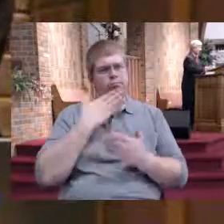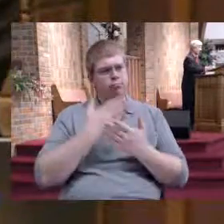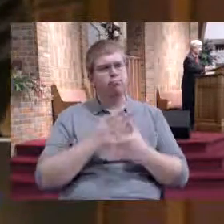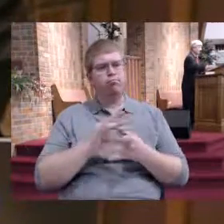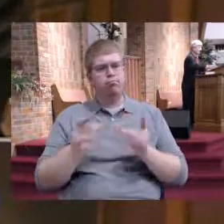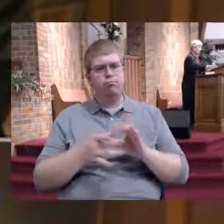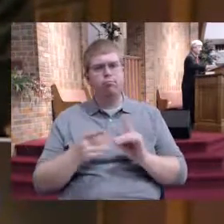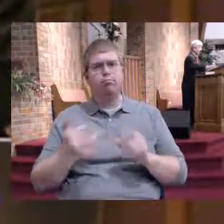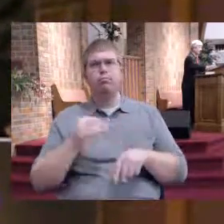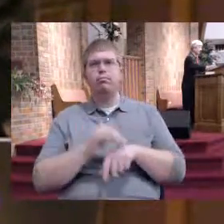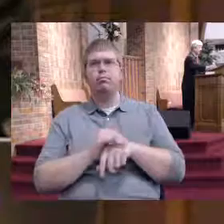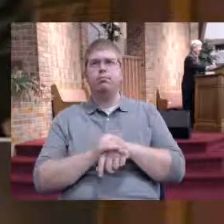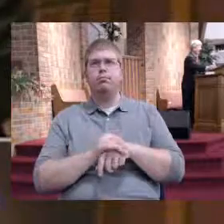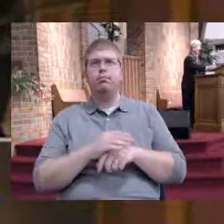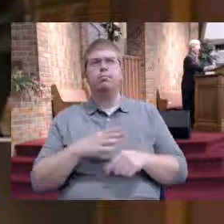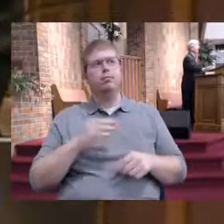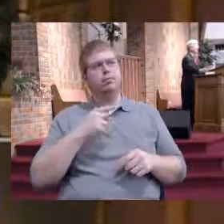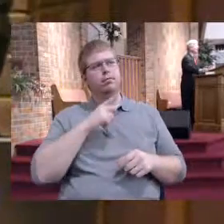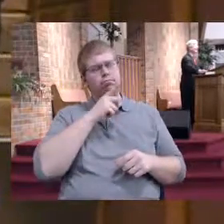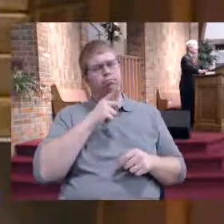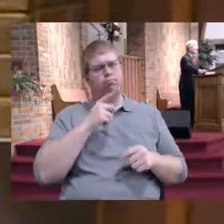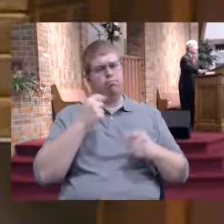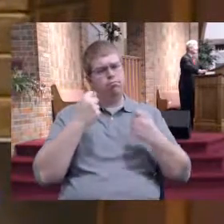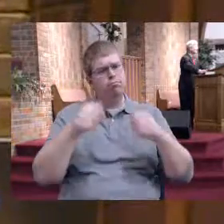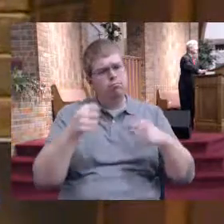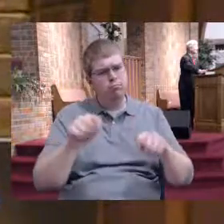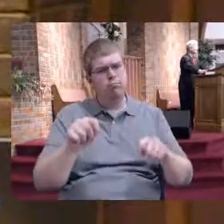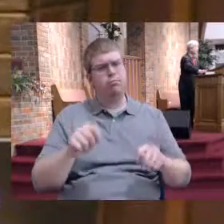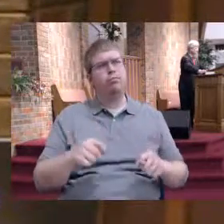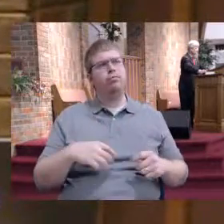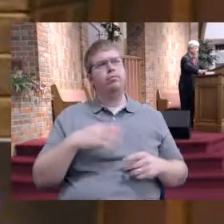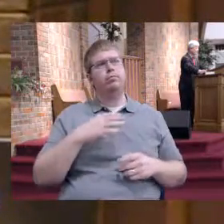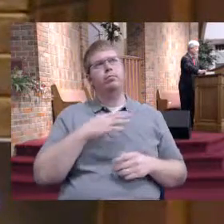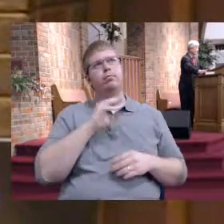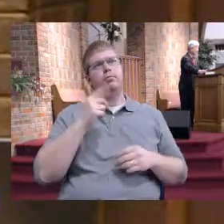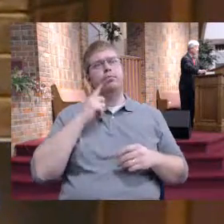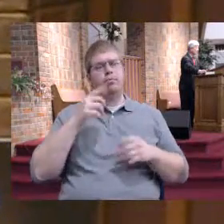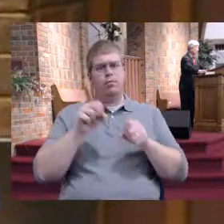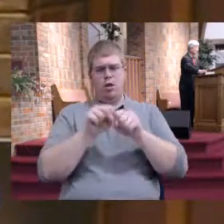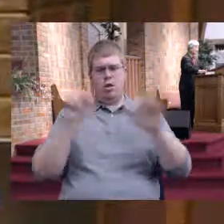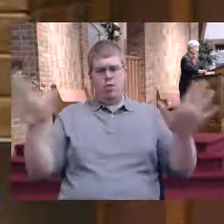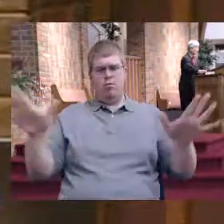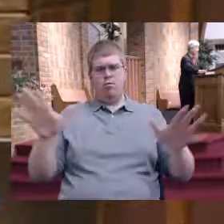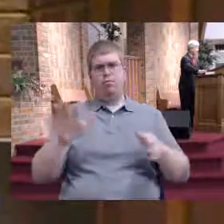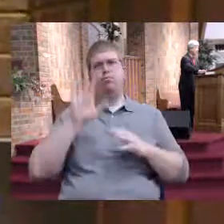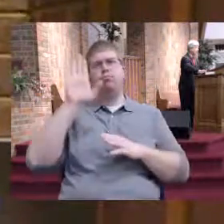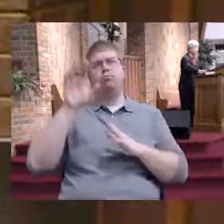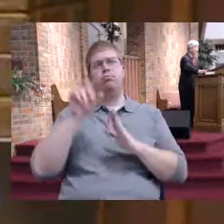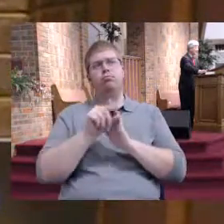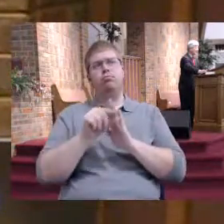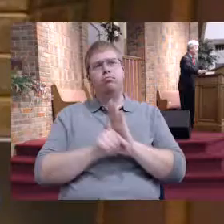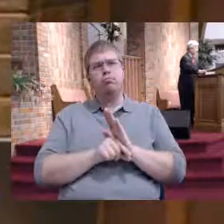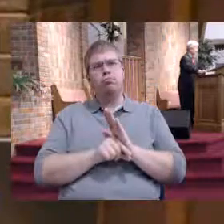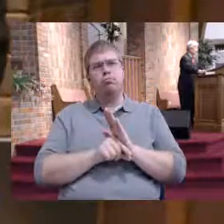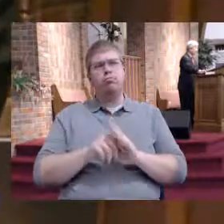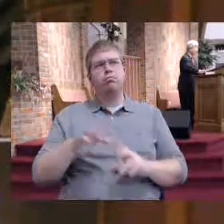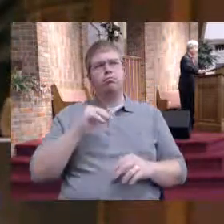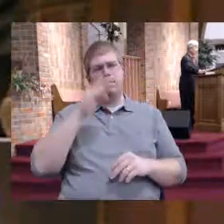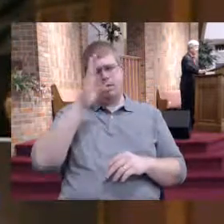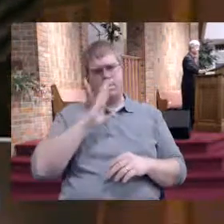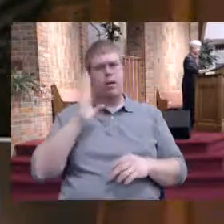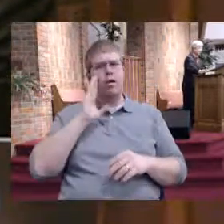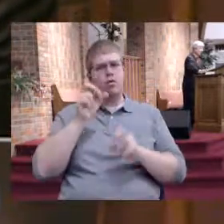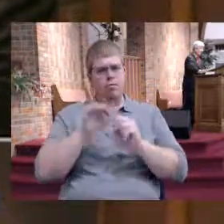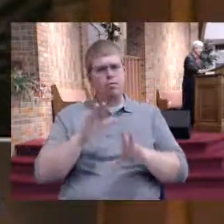Tonight and a genuine effort on you and your family's part to spread the gospel, and I know God's going to continue to bless you there and open